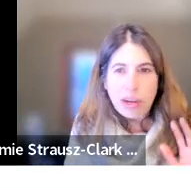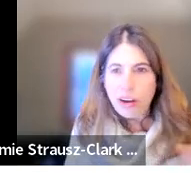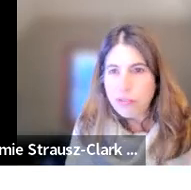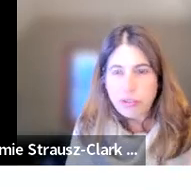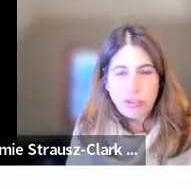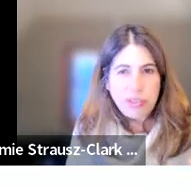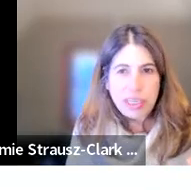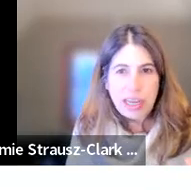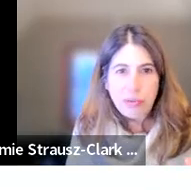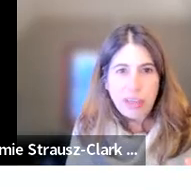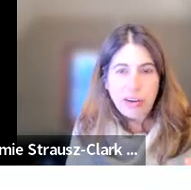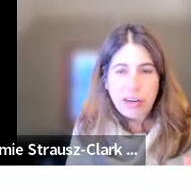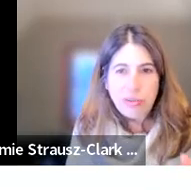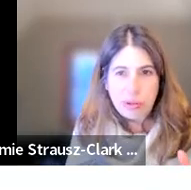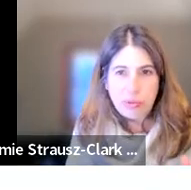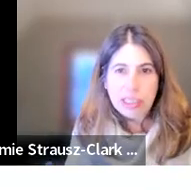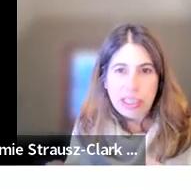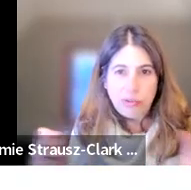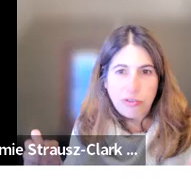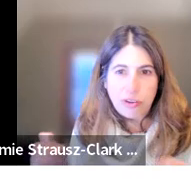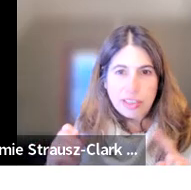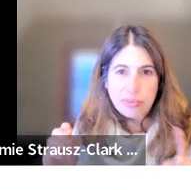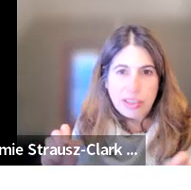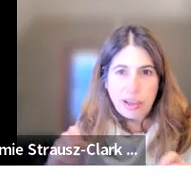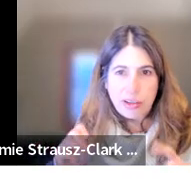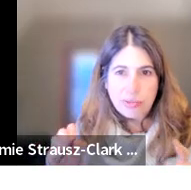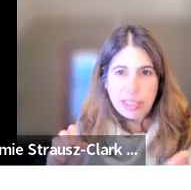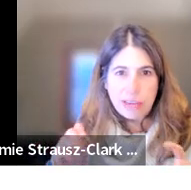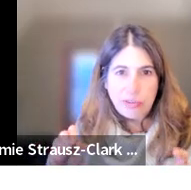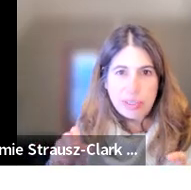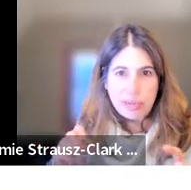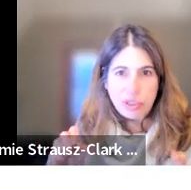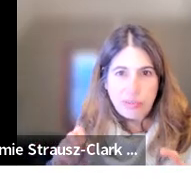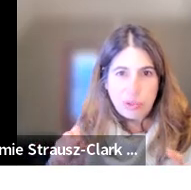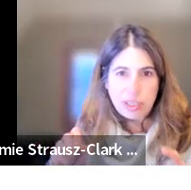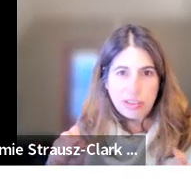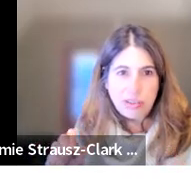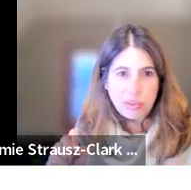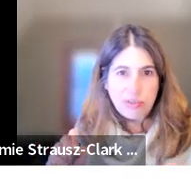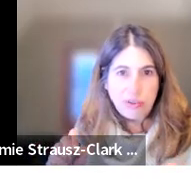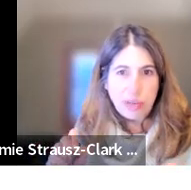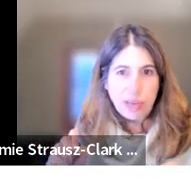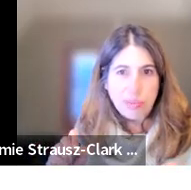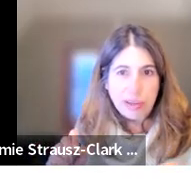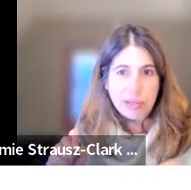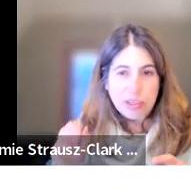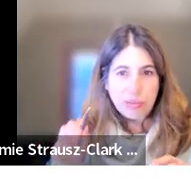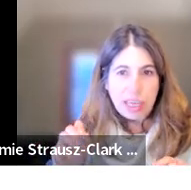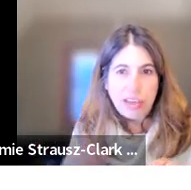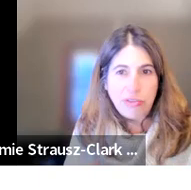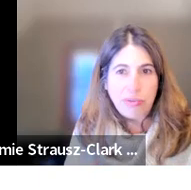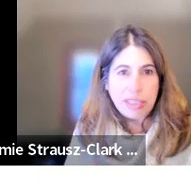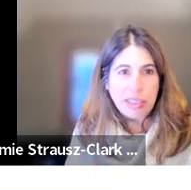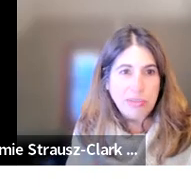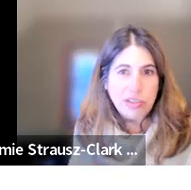what, no matter how folks are using it out there, it would be really helpful for us to be all singing from the same sheet of music in terms of our vocabulary. So